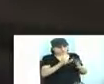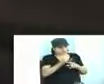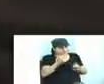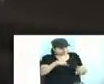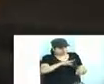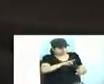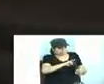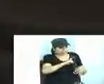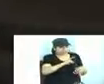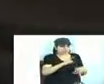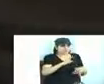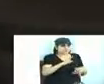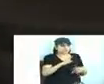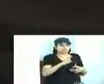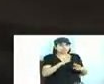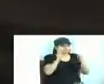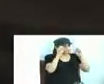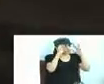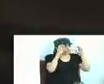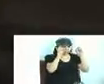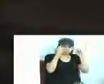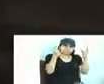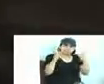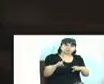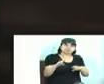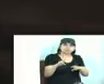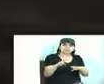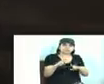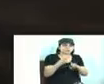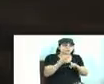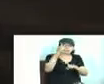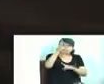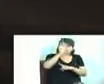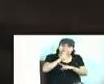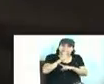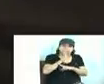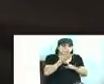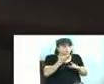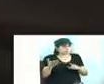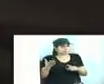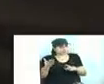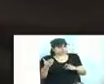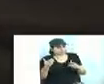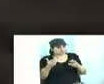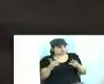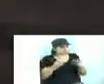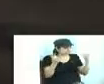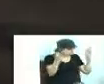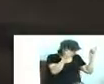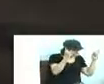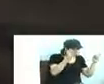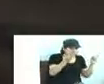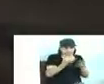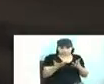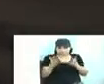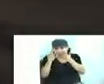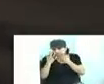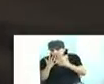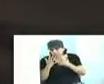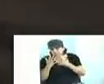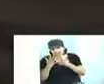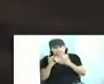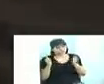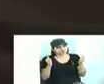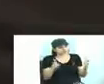that everything that has happened up to this day, the things that we celebrate and the things that we are sorrowful for, if all of that was giving